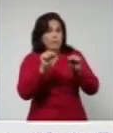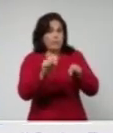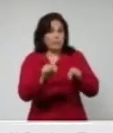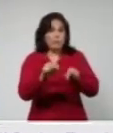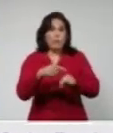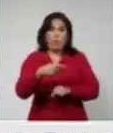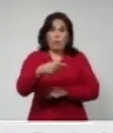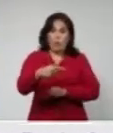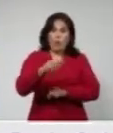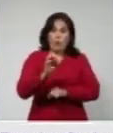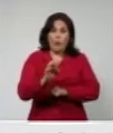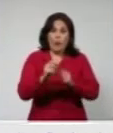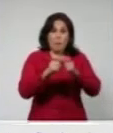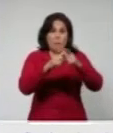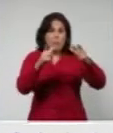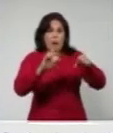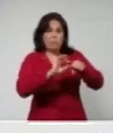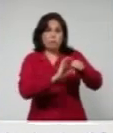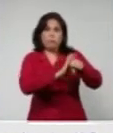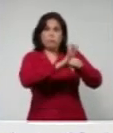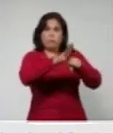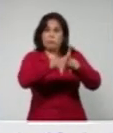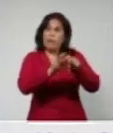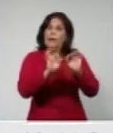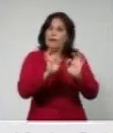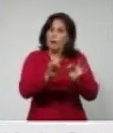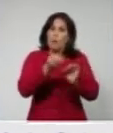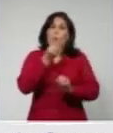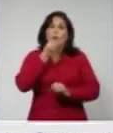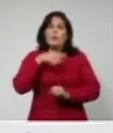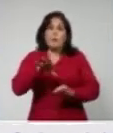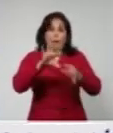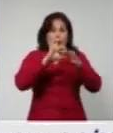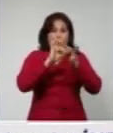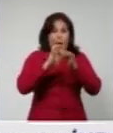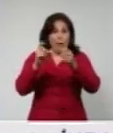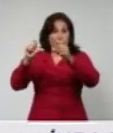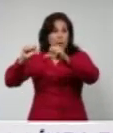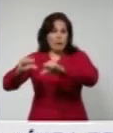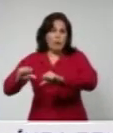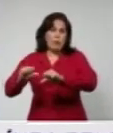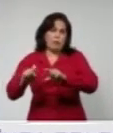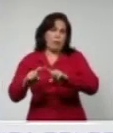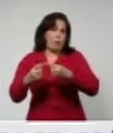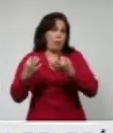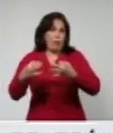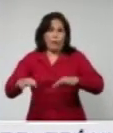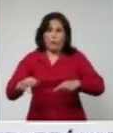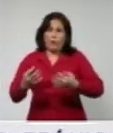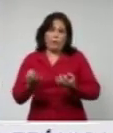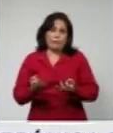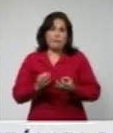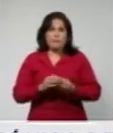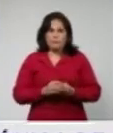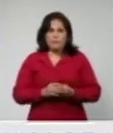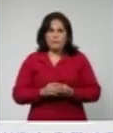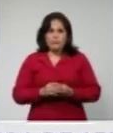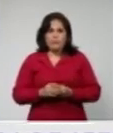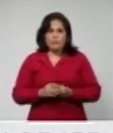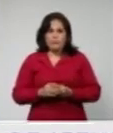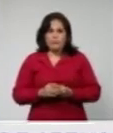0.52. This means that Cuba's rate over the last 15 days stands